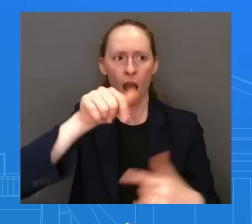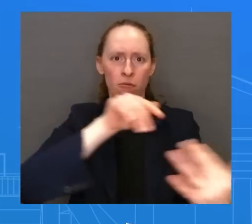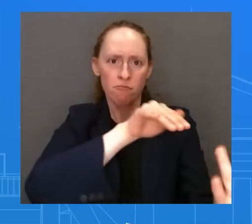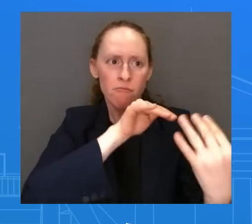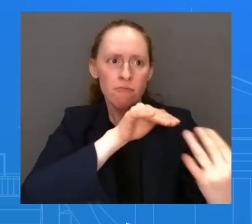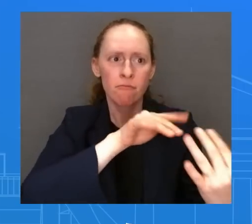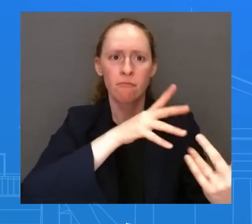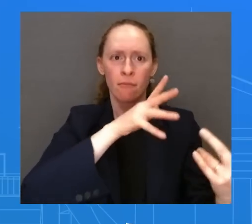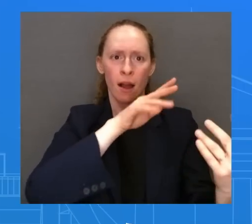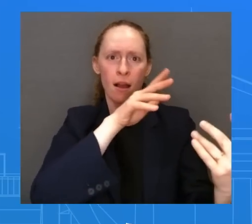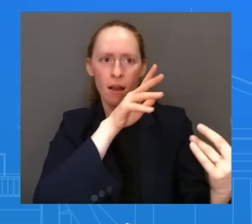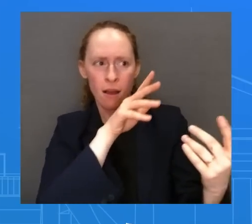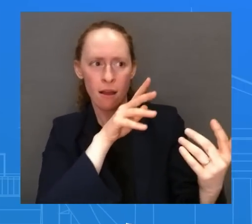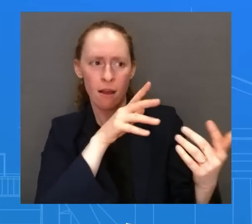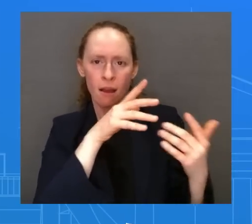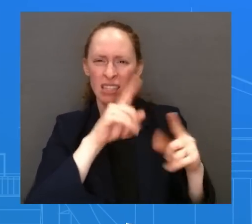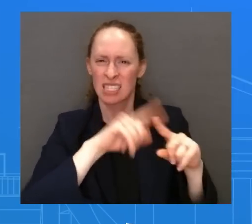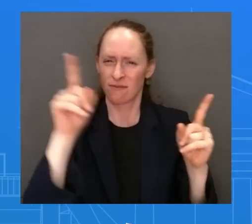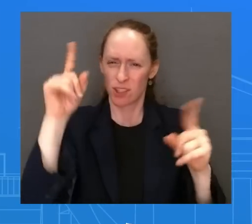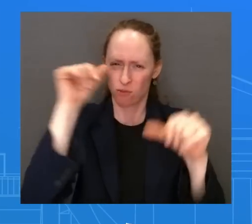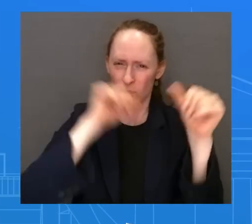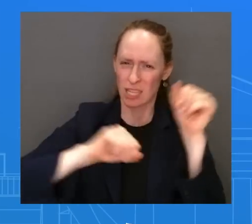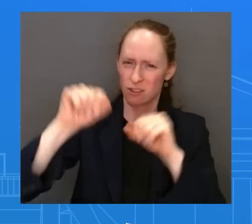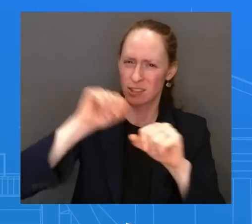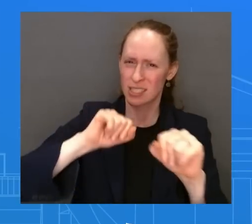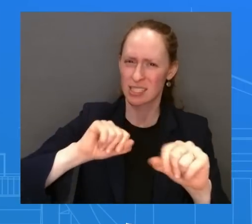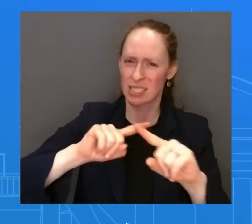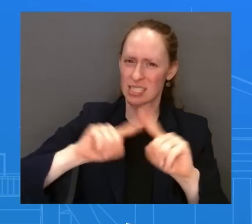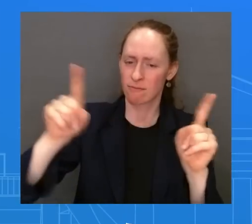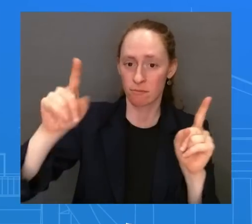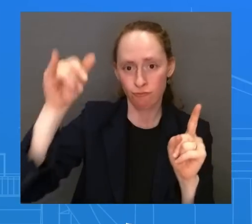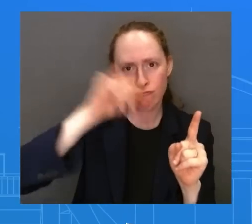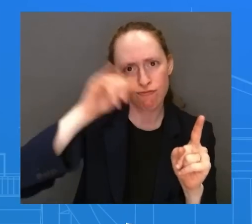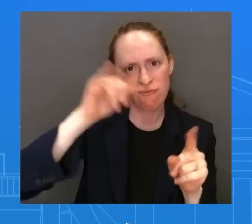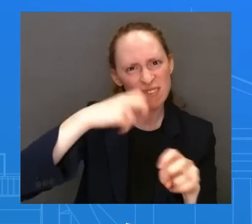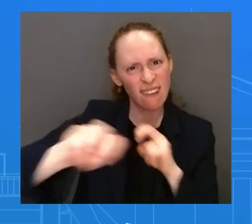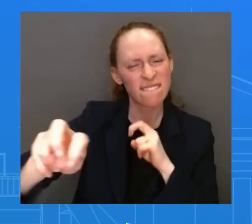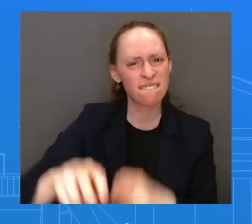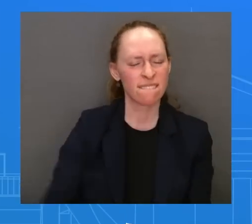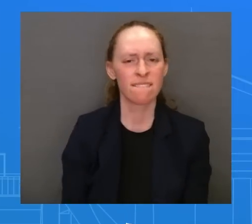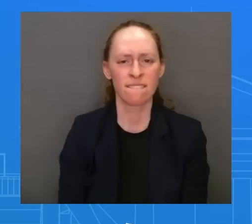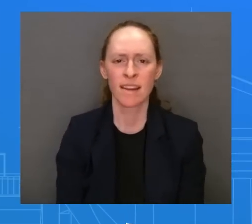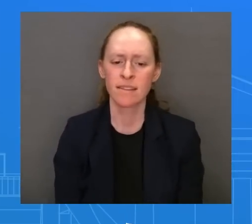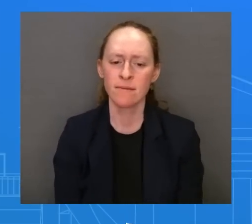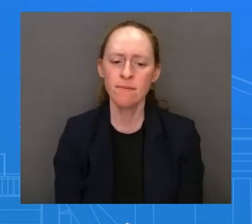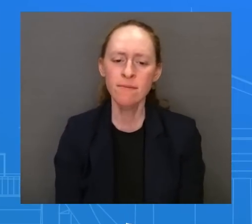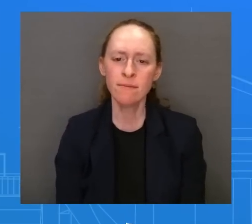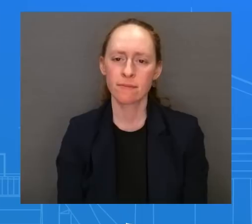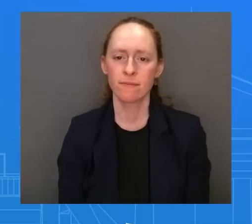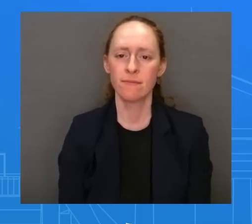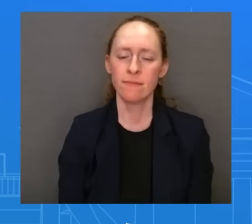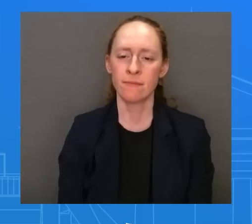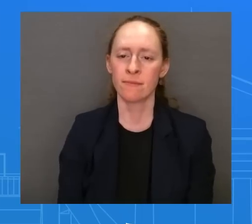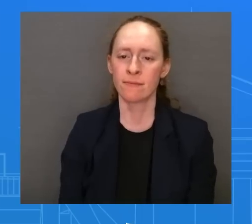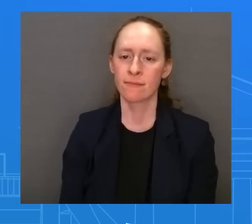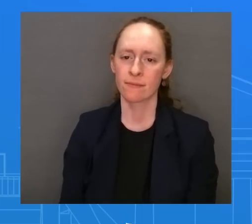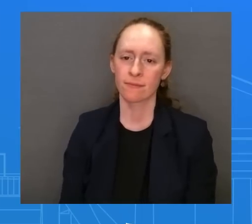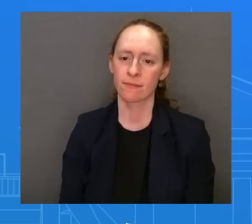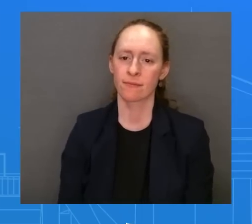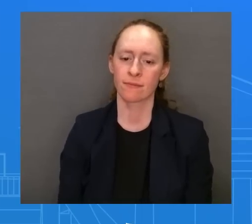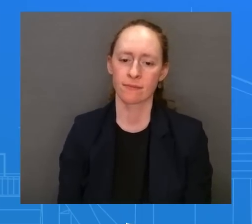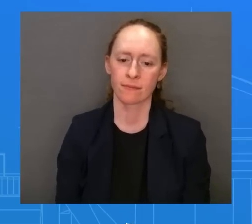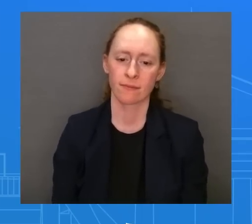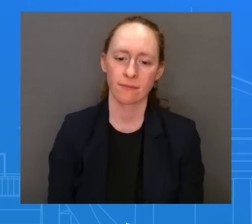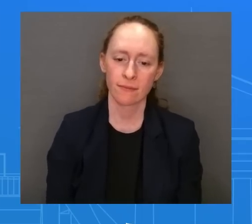difficult operations for any military to conduct women's rights issue uh John says here there since the withdrawal Afghan women